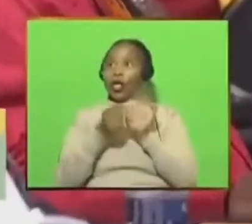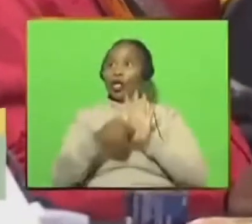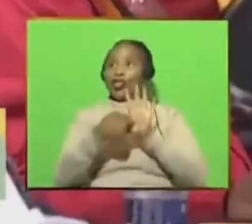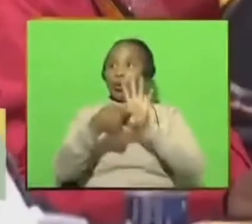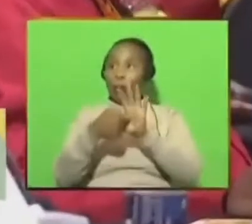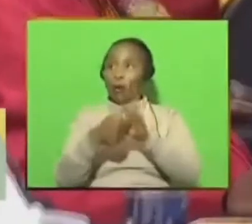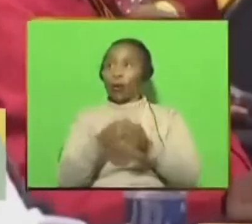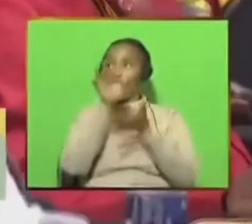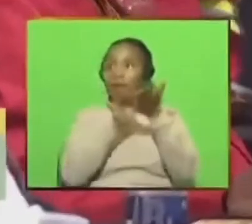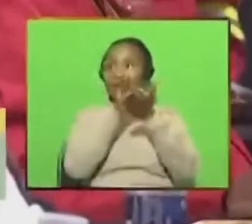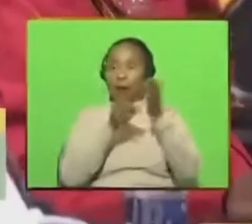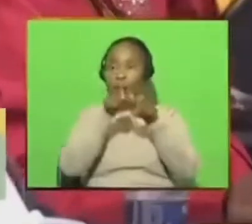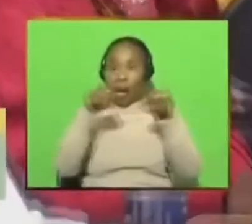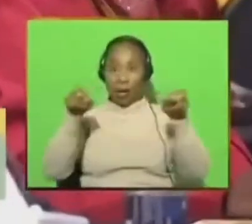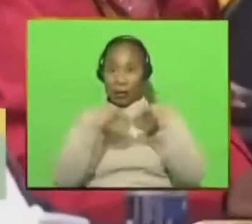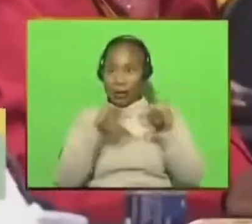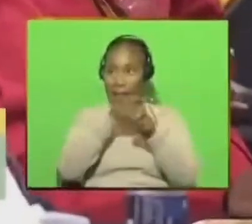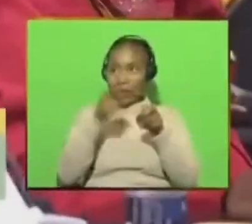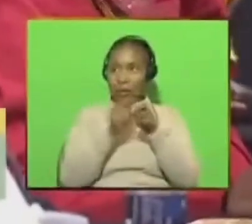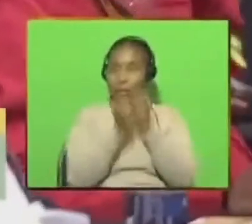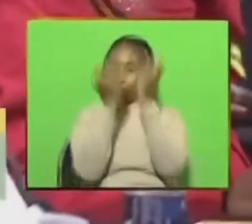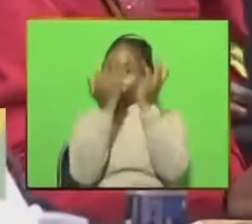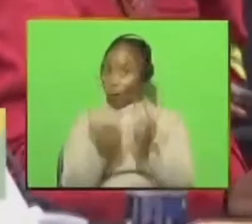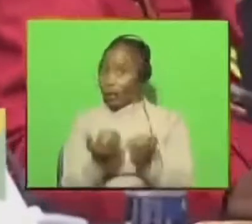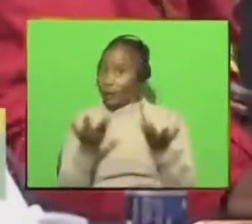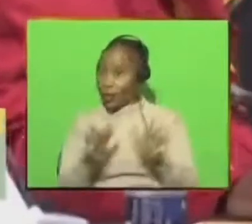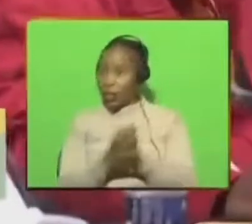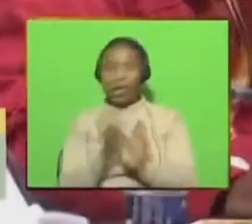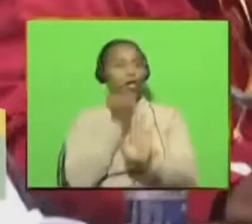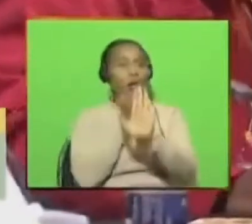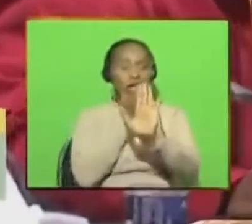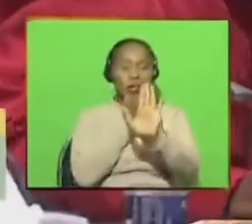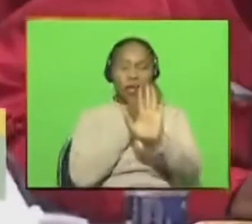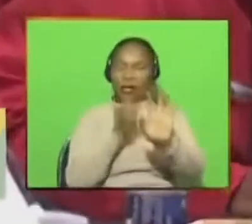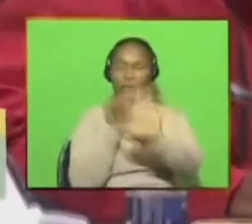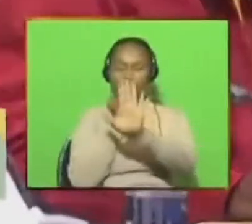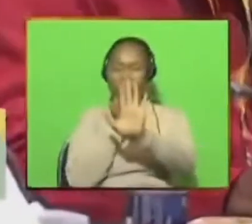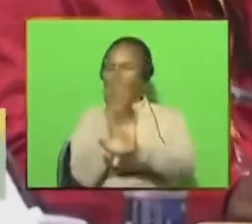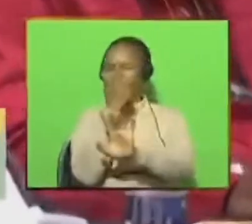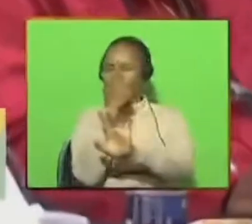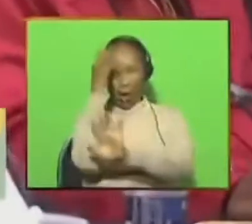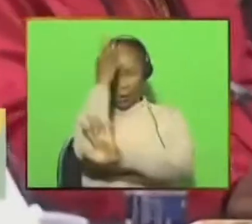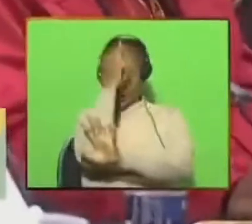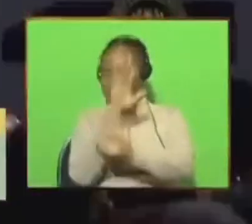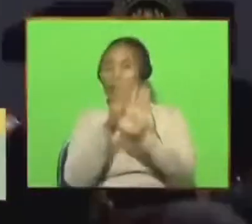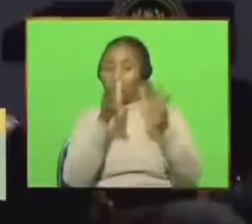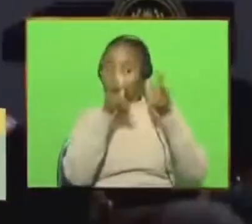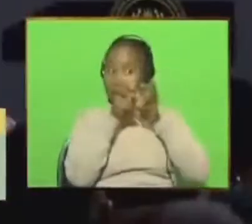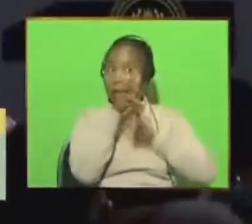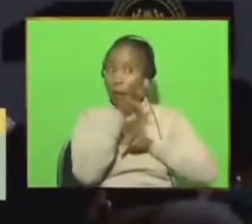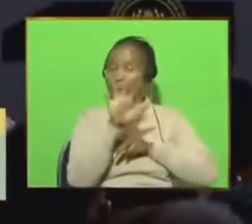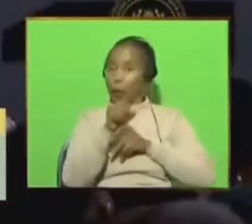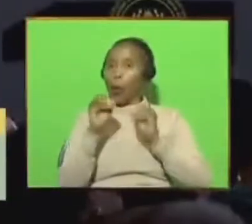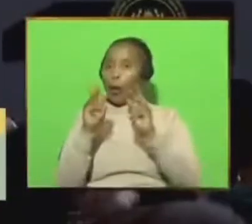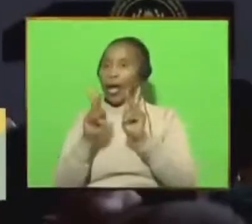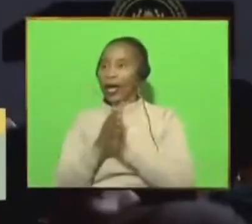speaking, sorry. Sorry, Chief Justice. I'm sorry, 1 second. I'll give you attention just now. Okay, thanks. Secretary.